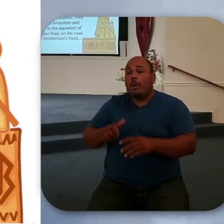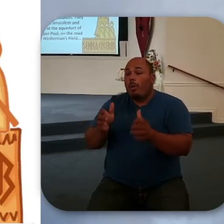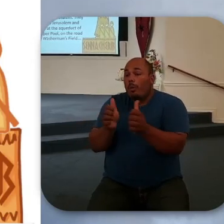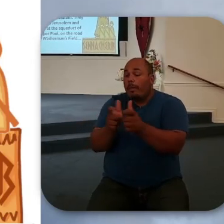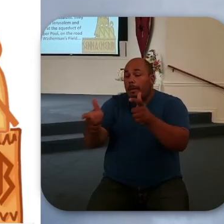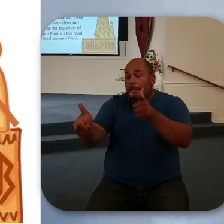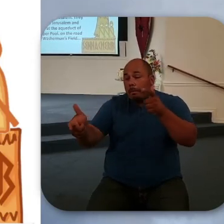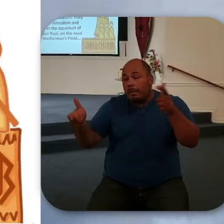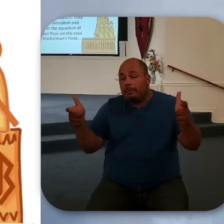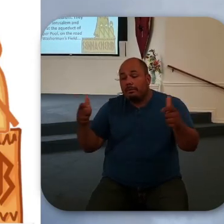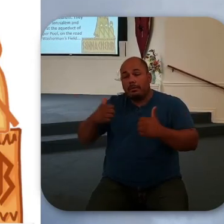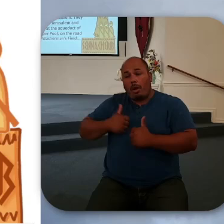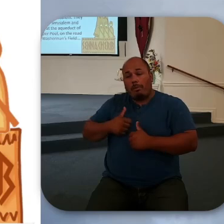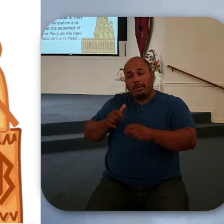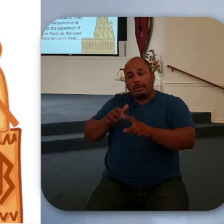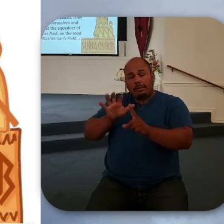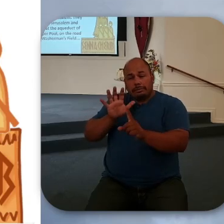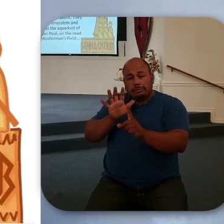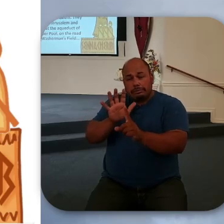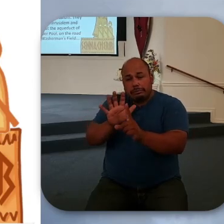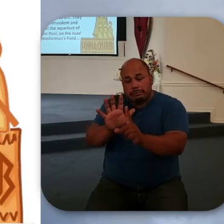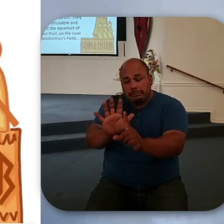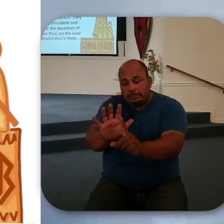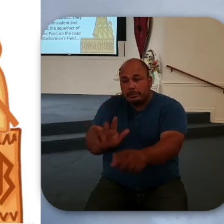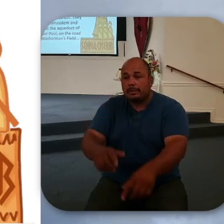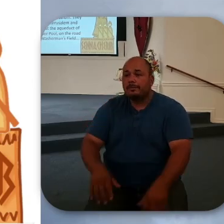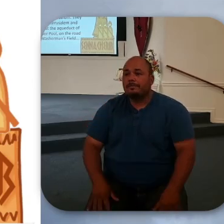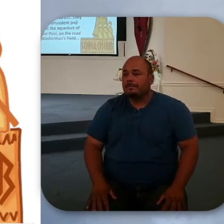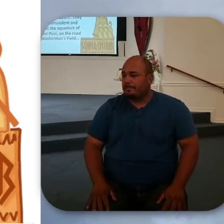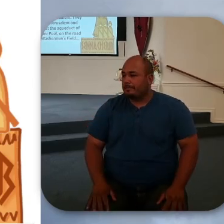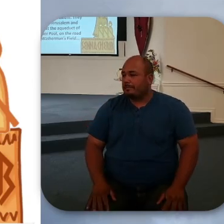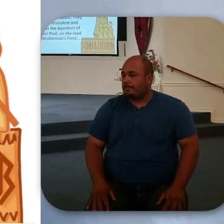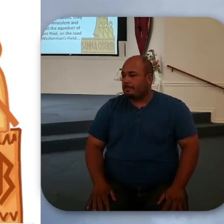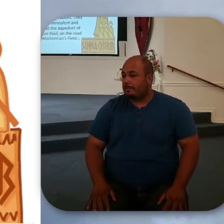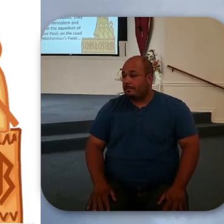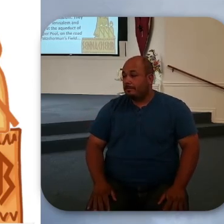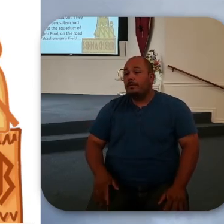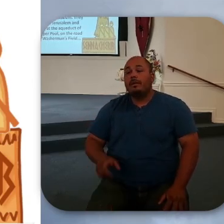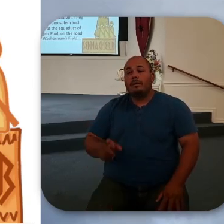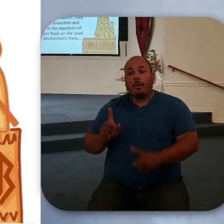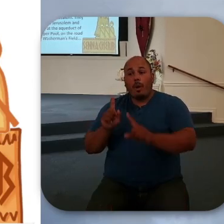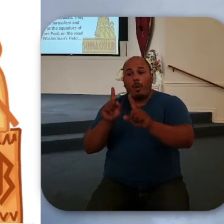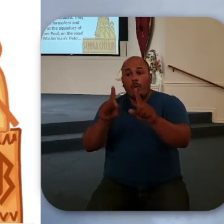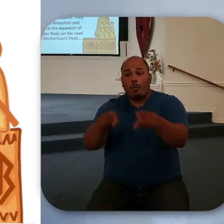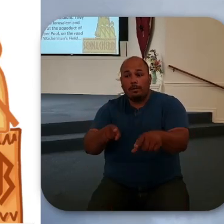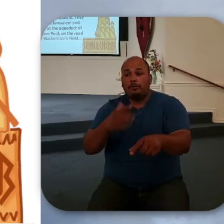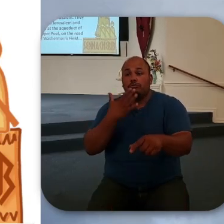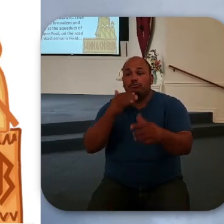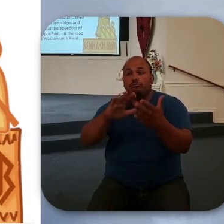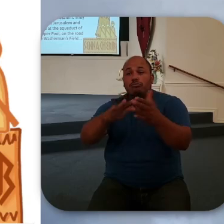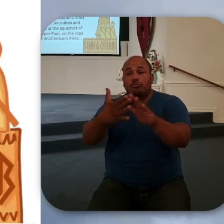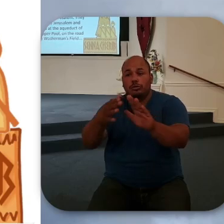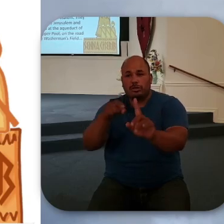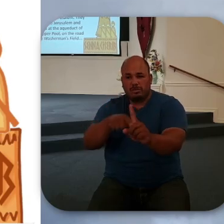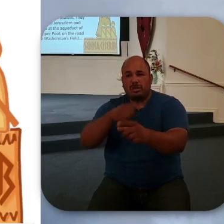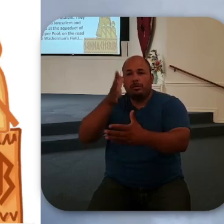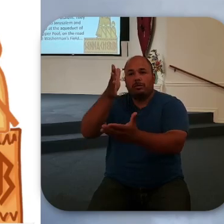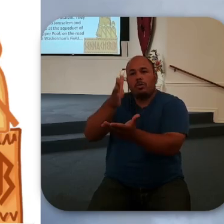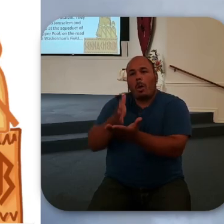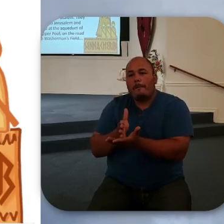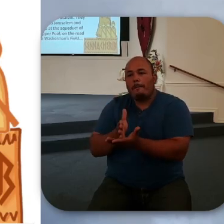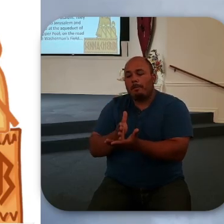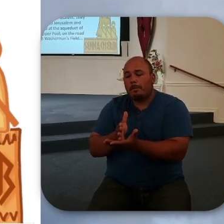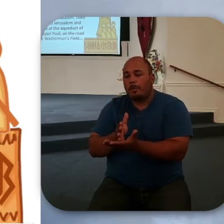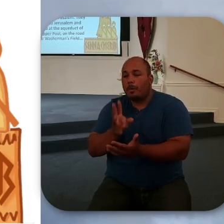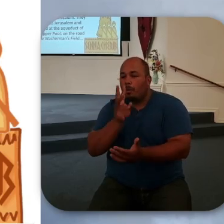from Lachish to King Hezekiah at Jerusalem. They came up to Jerusalem and stopped at the aqueduct of the upper pool